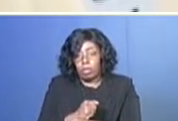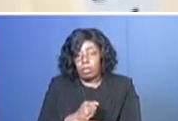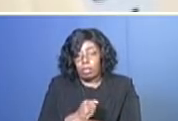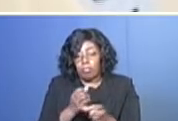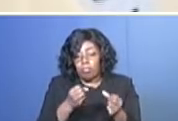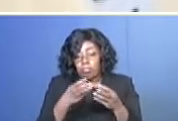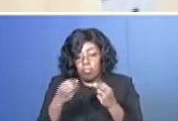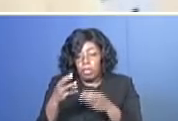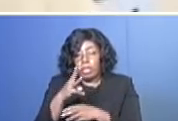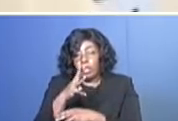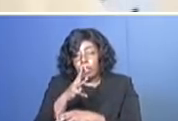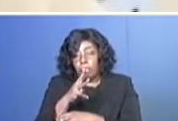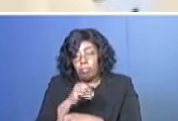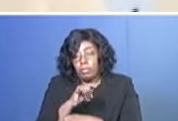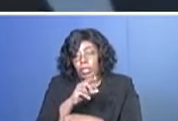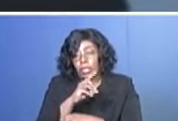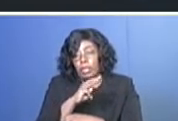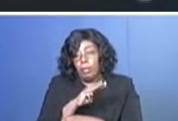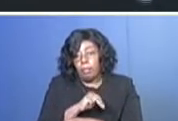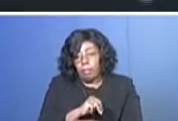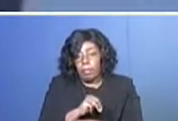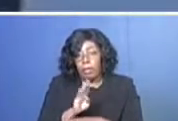multiple different media and puts it on paper.